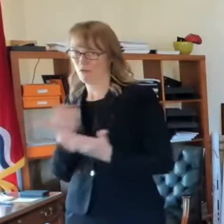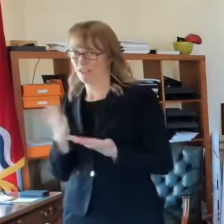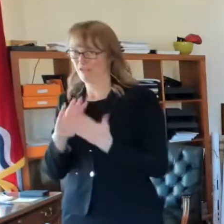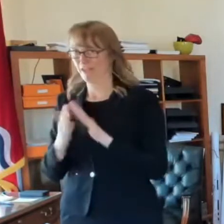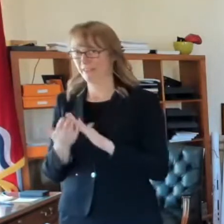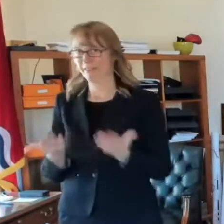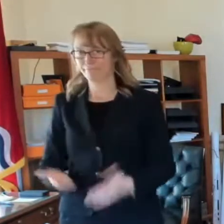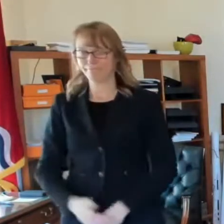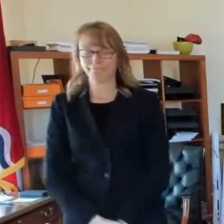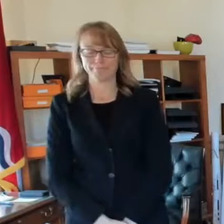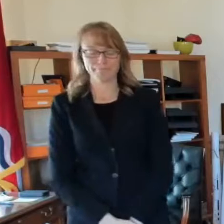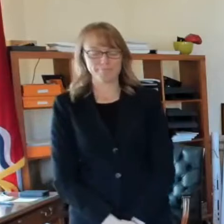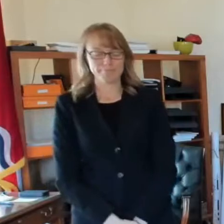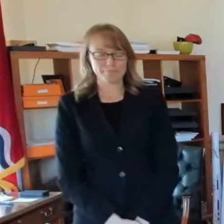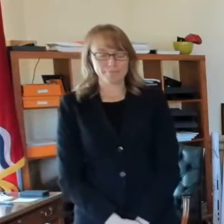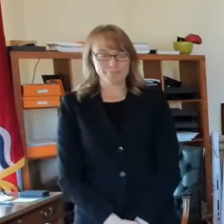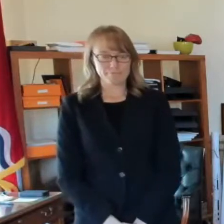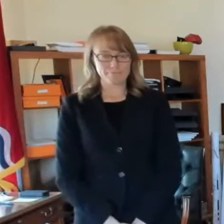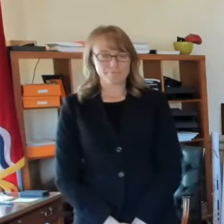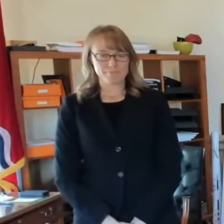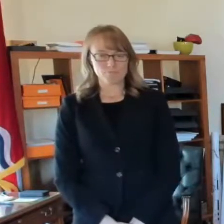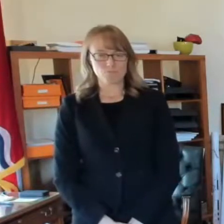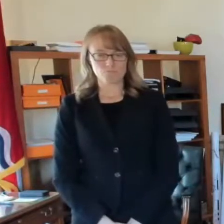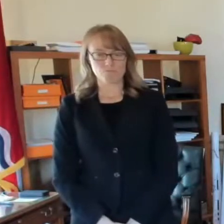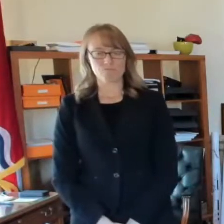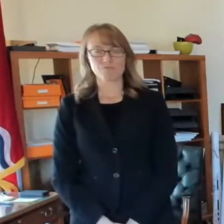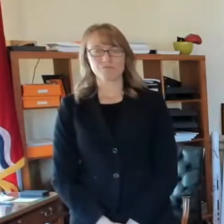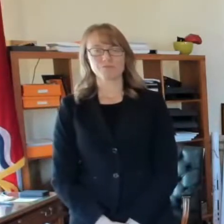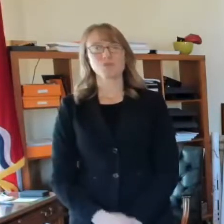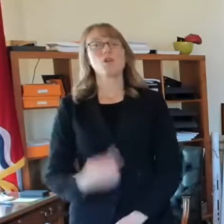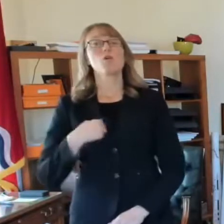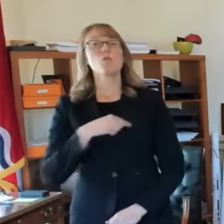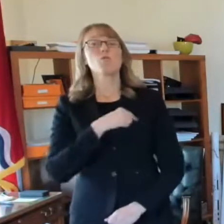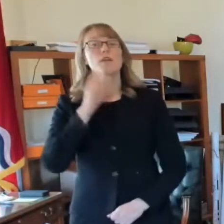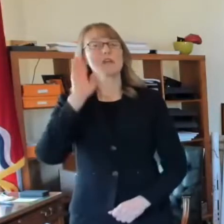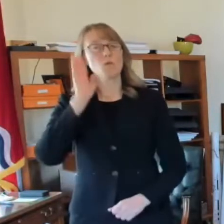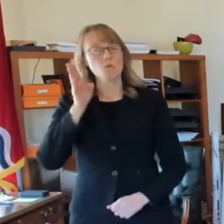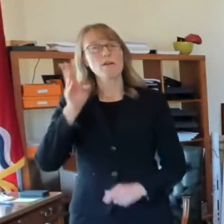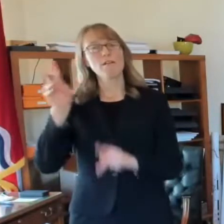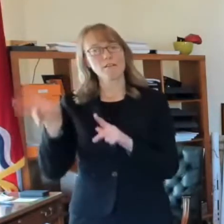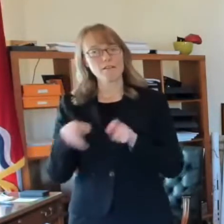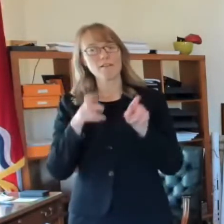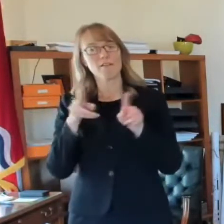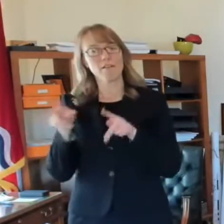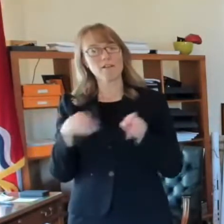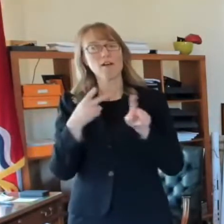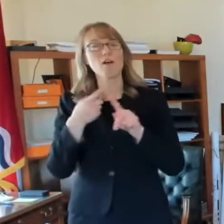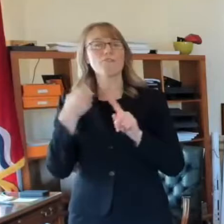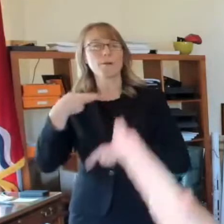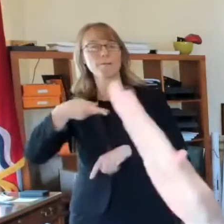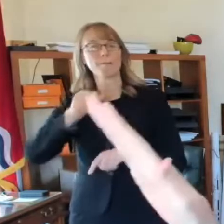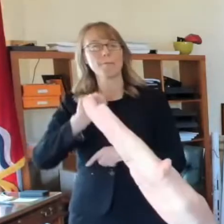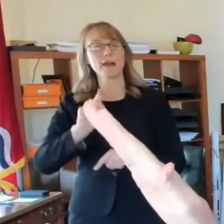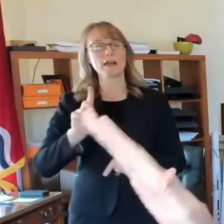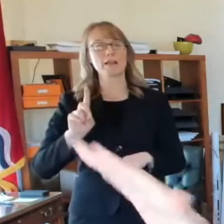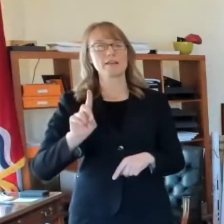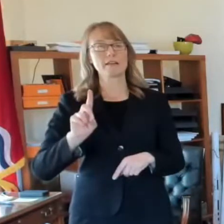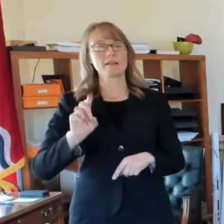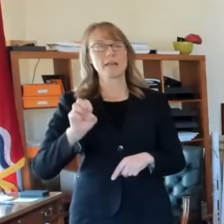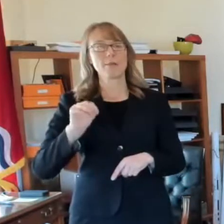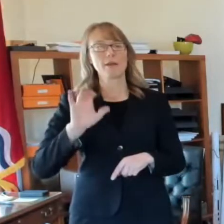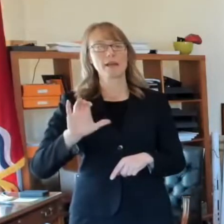Couple of things here. We'll post the charts from the pandemic task force. You know what they look like. They're going up